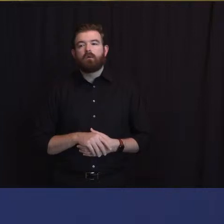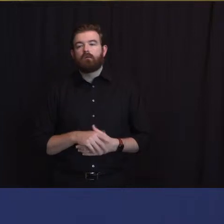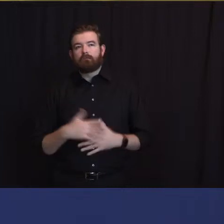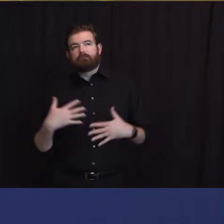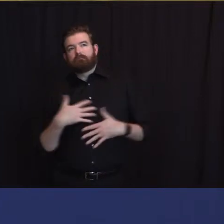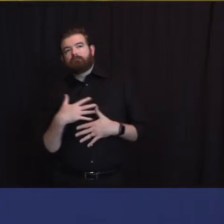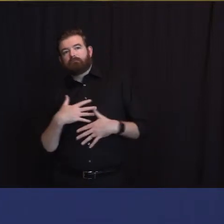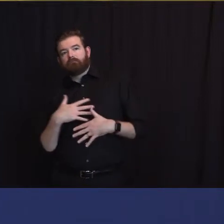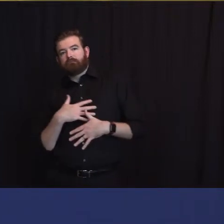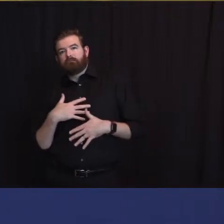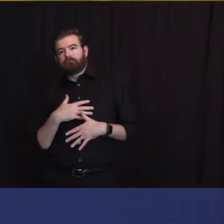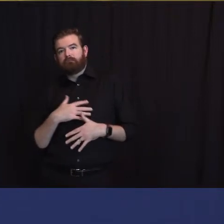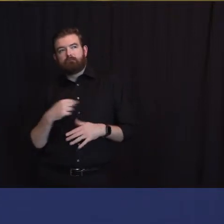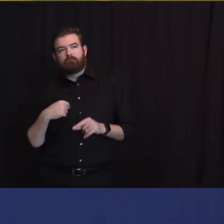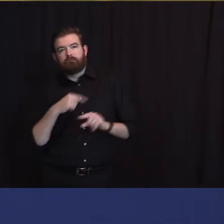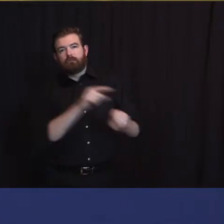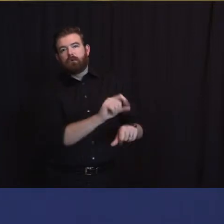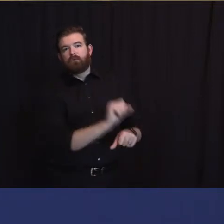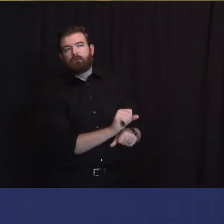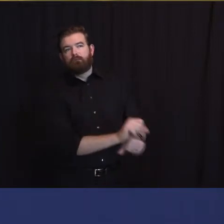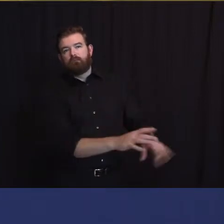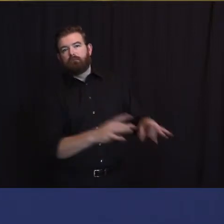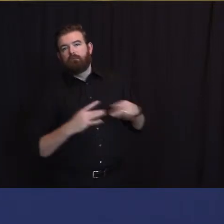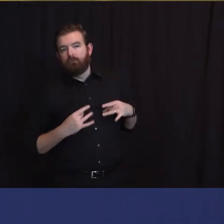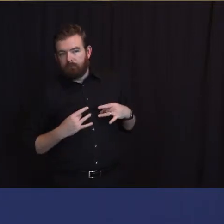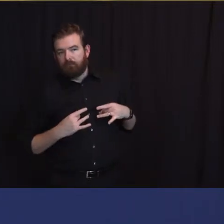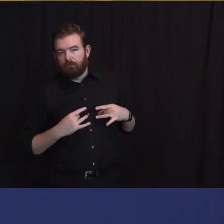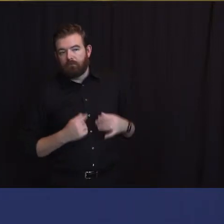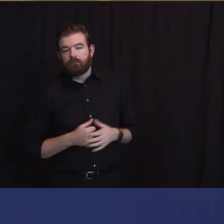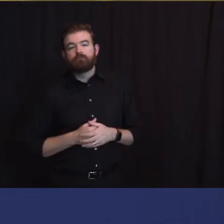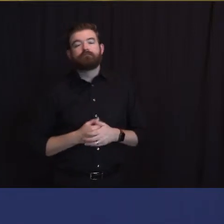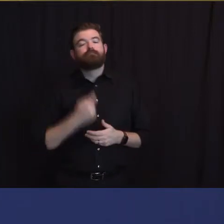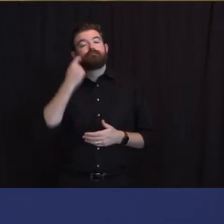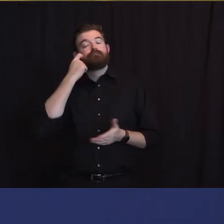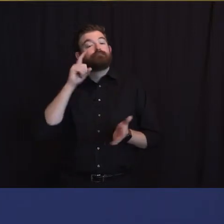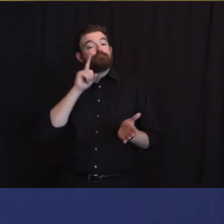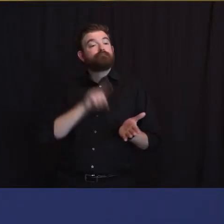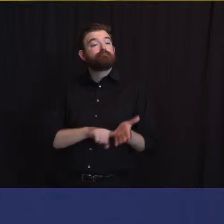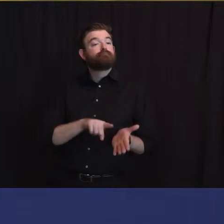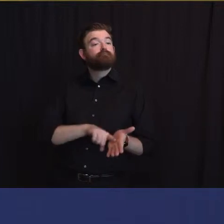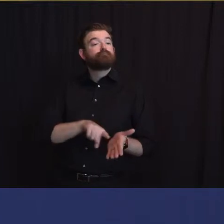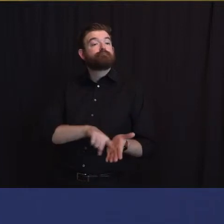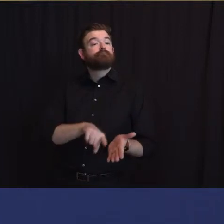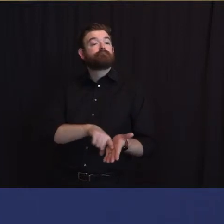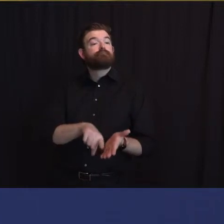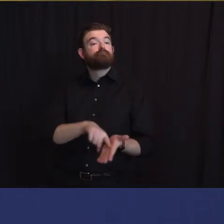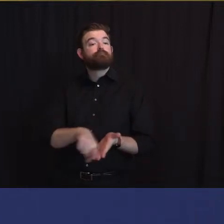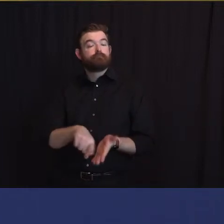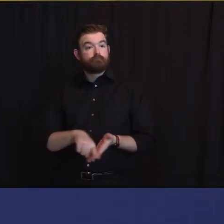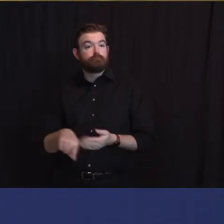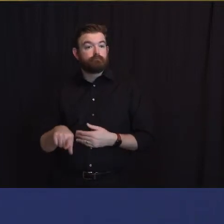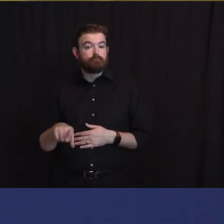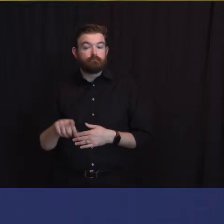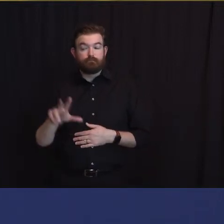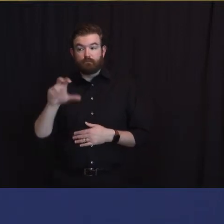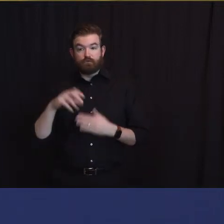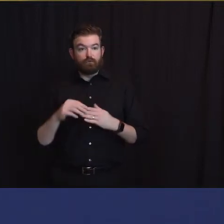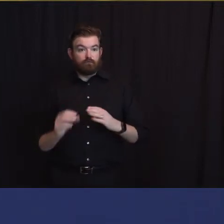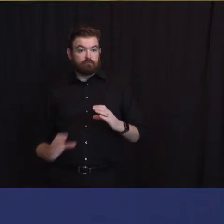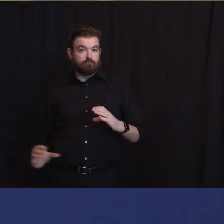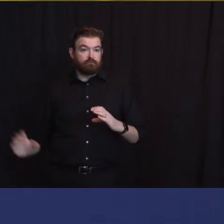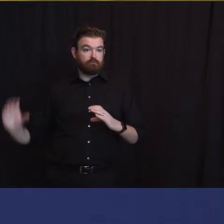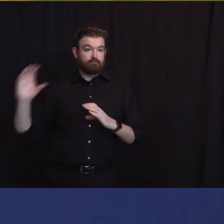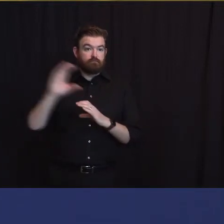And I think what you would have seen in the study that's most compelling for me is the $300 is more